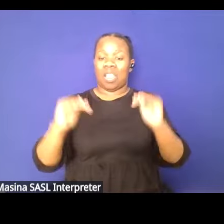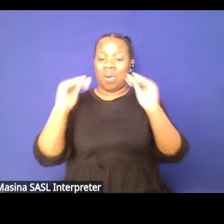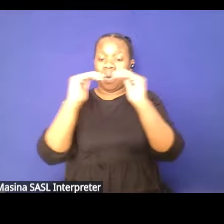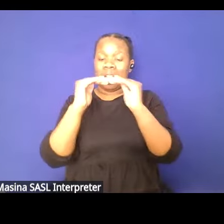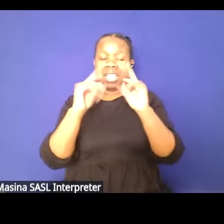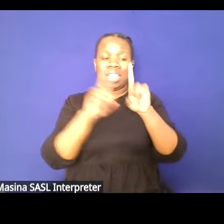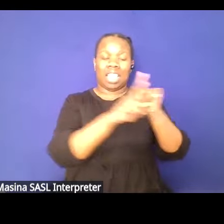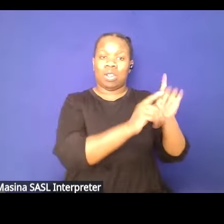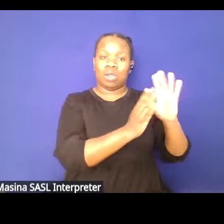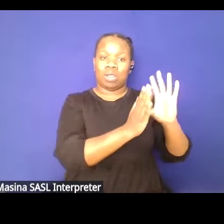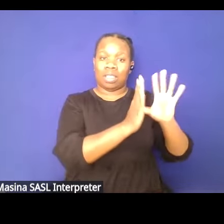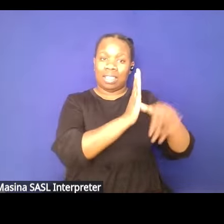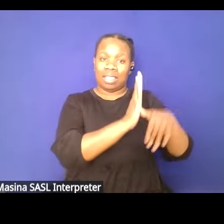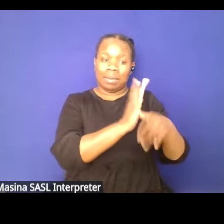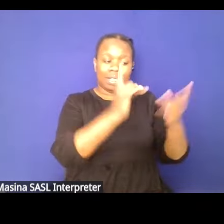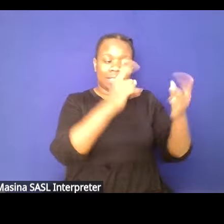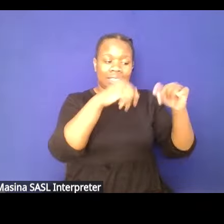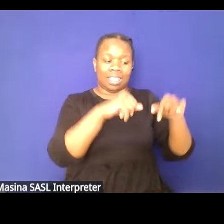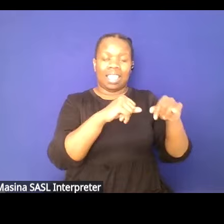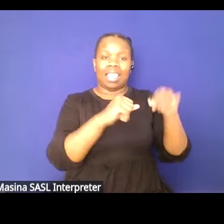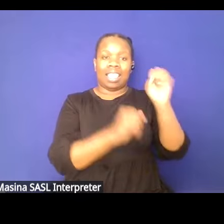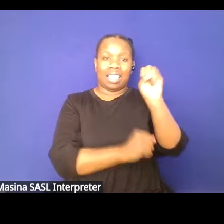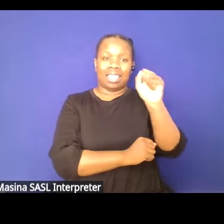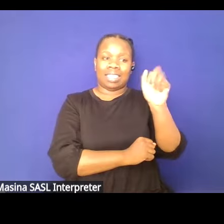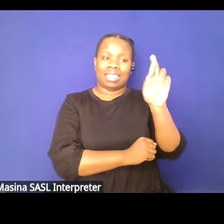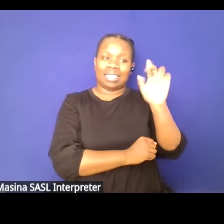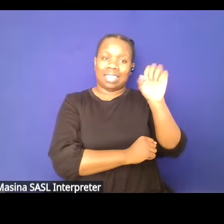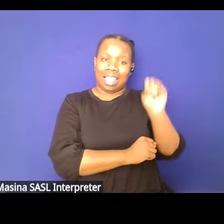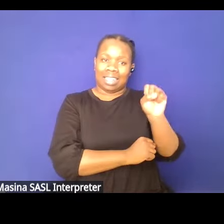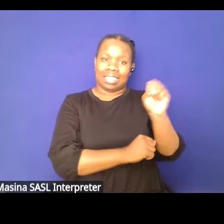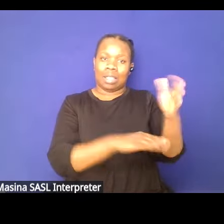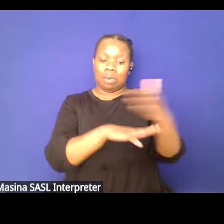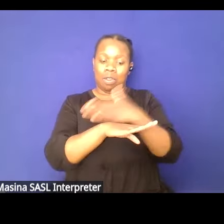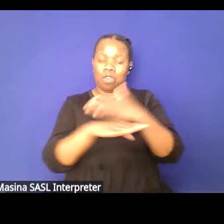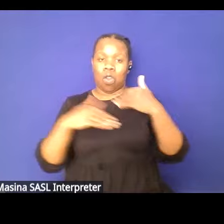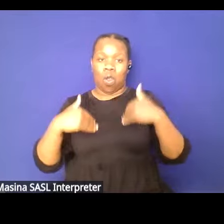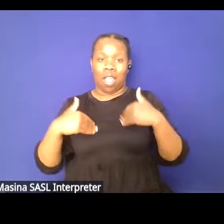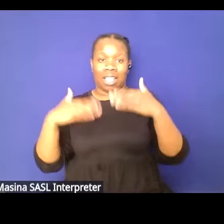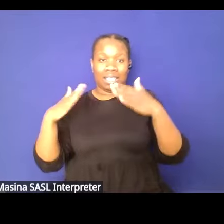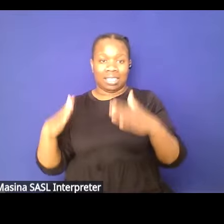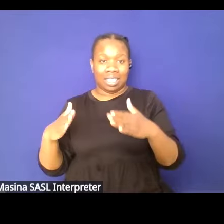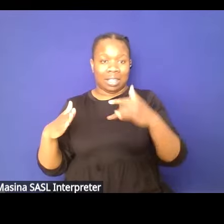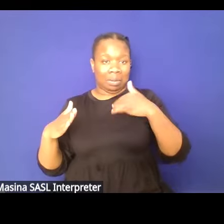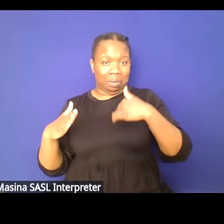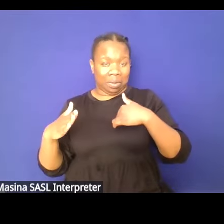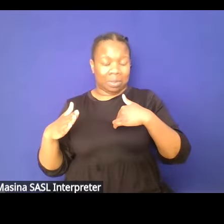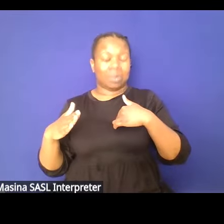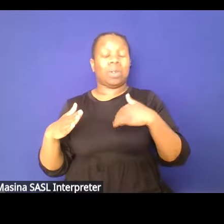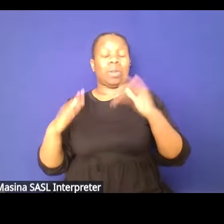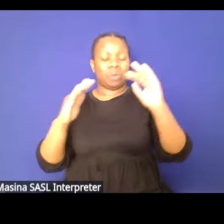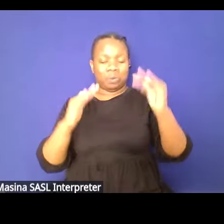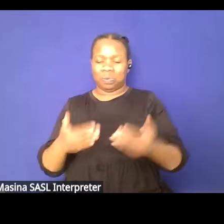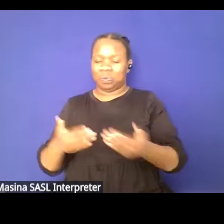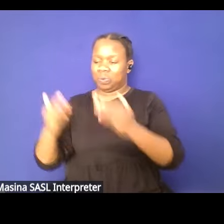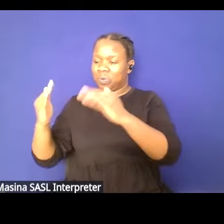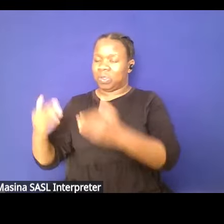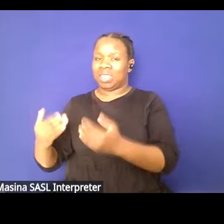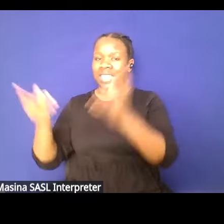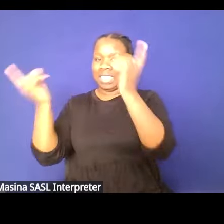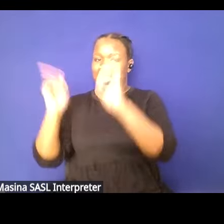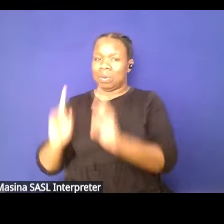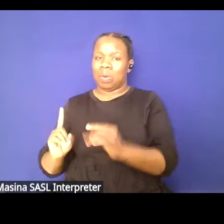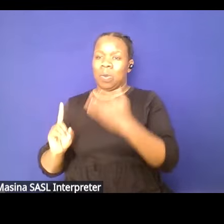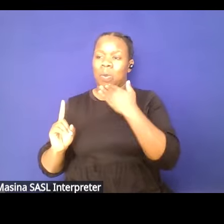within SARS. Before I start, I would like to extend a special welcome to our